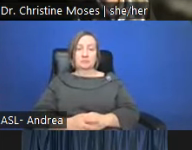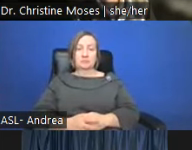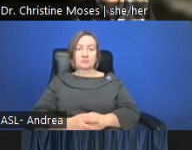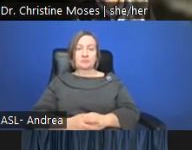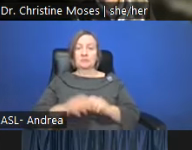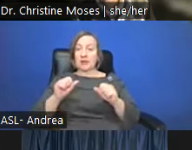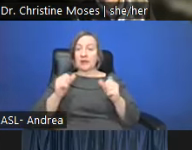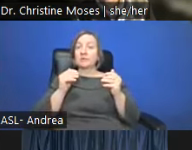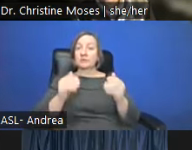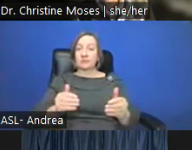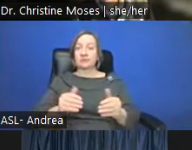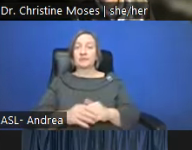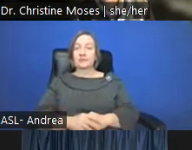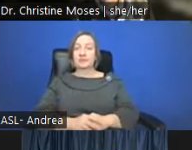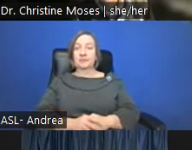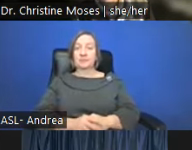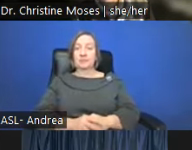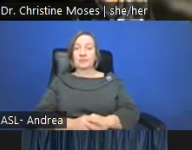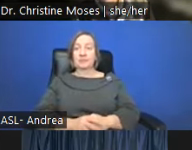Can we move on?